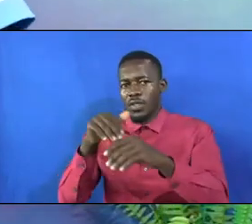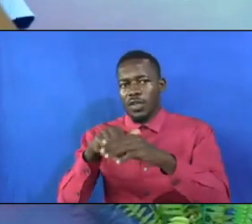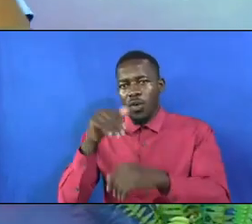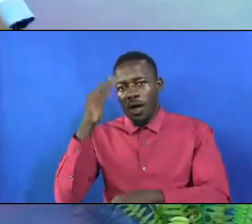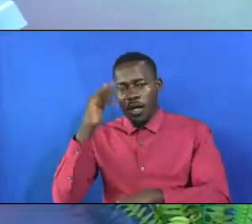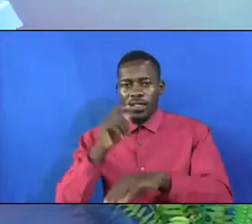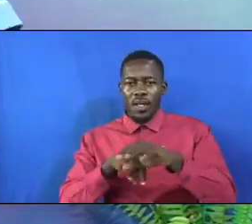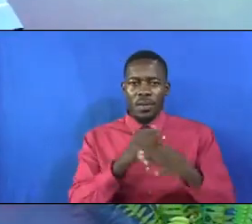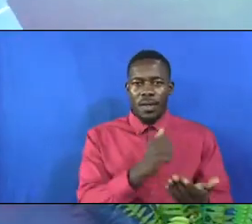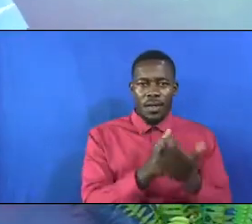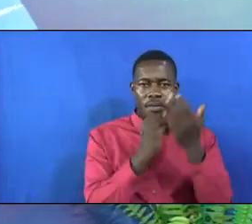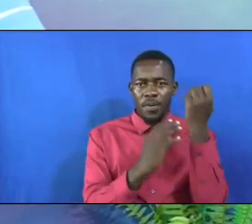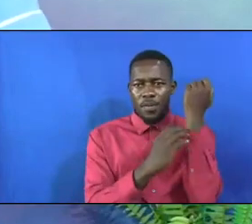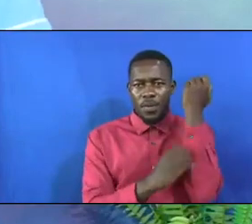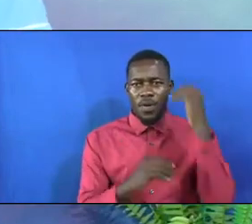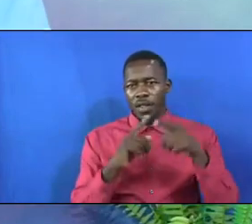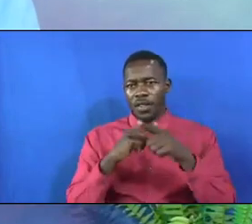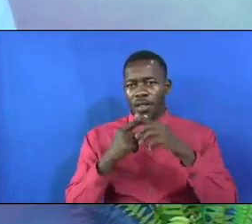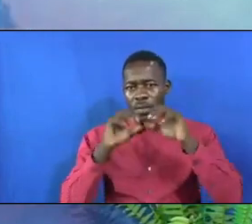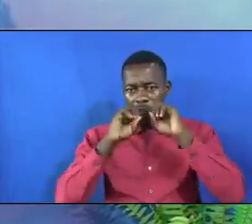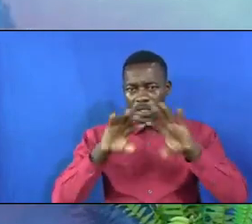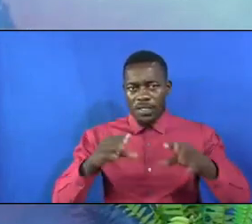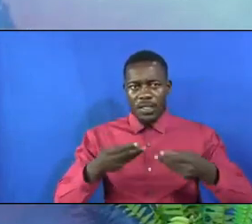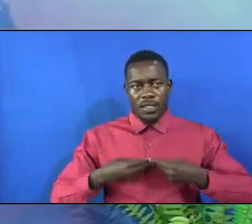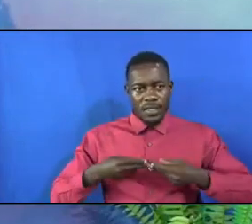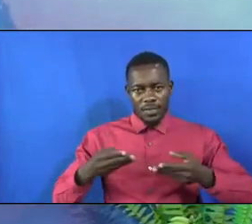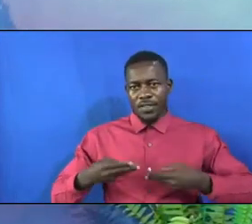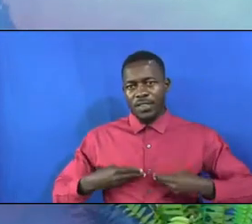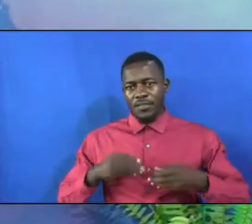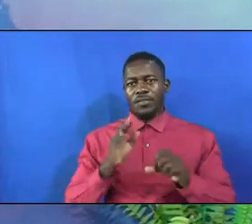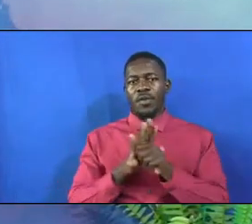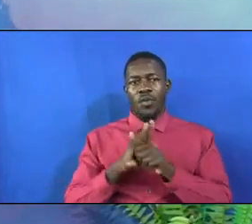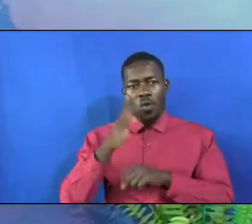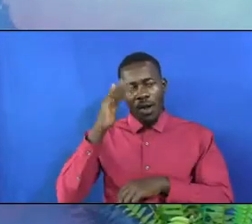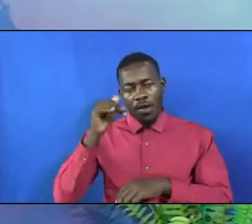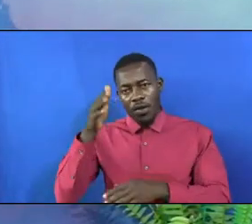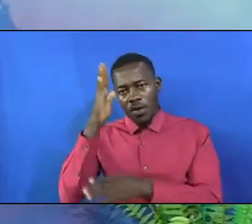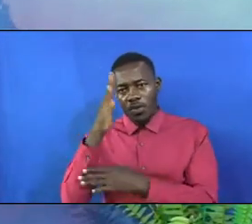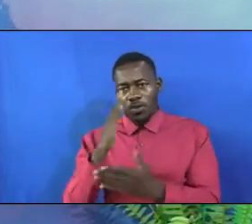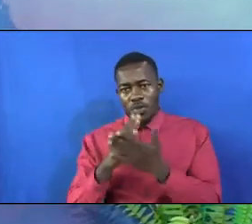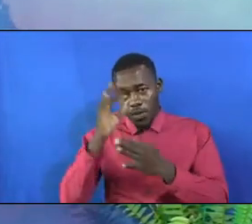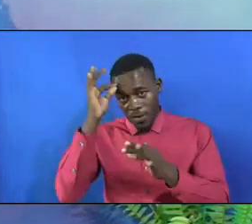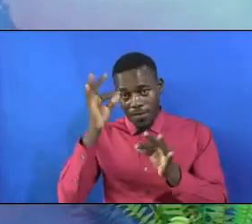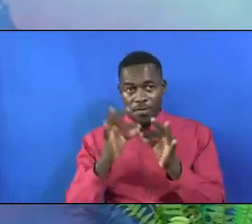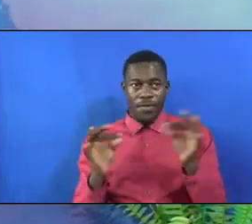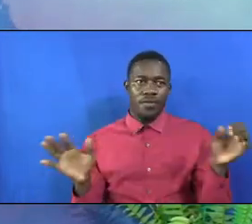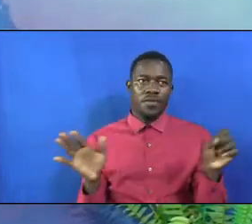blessing is waiting for you on the way, because God is faithful, and when